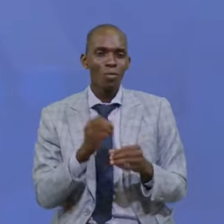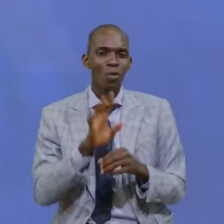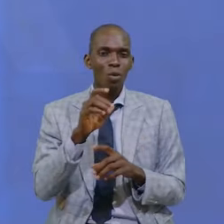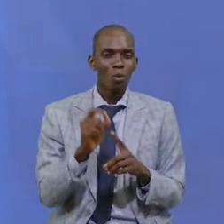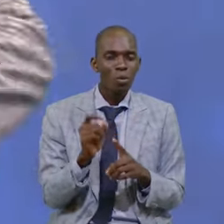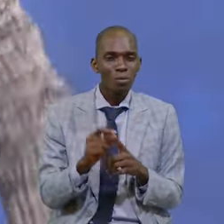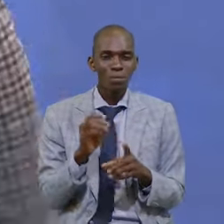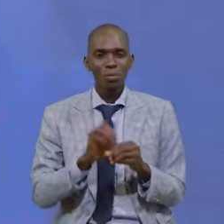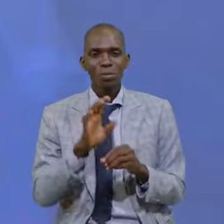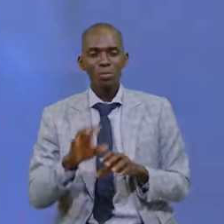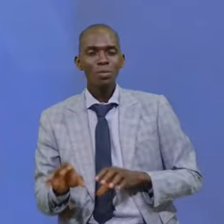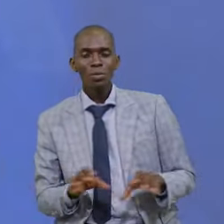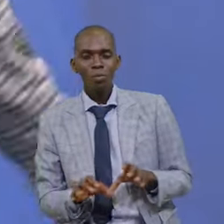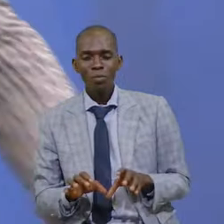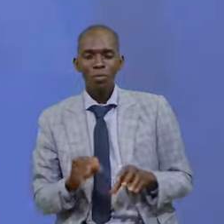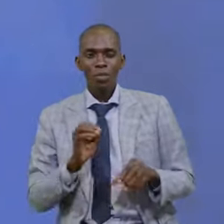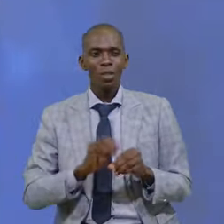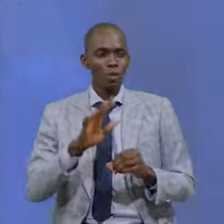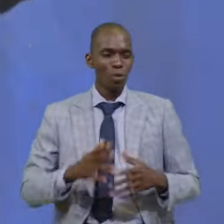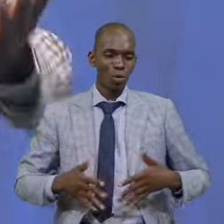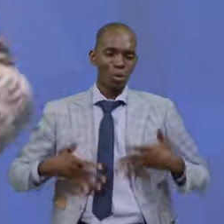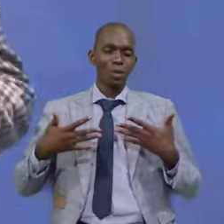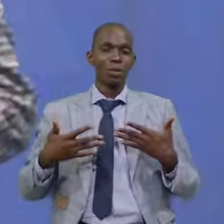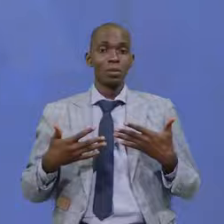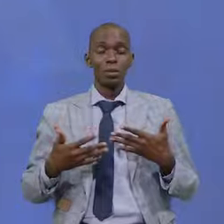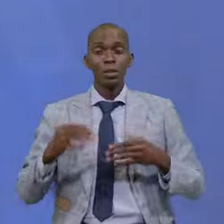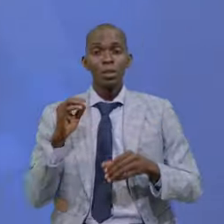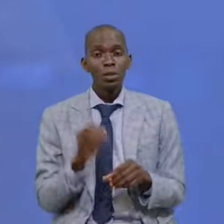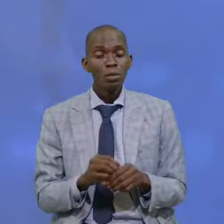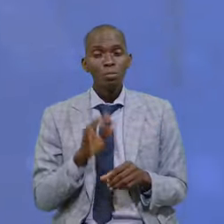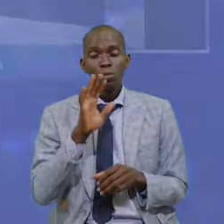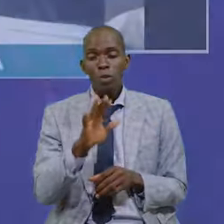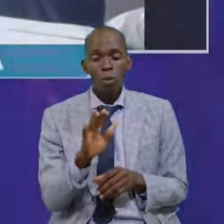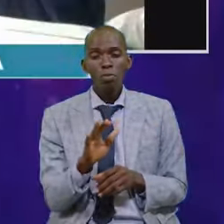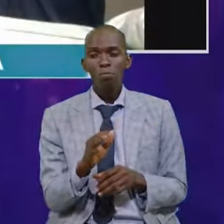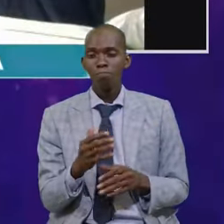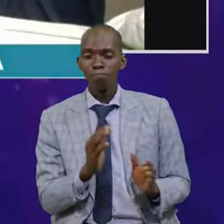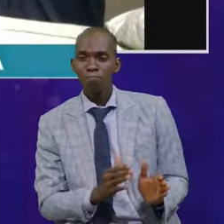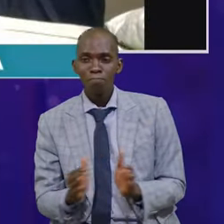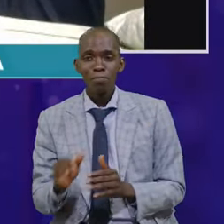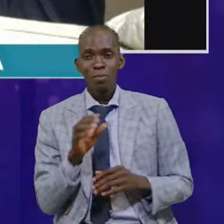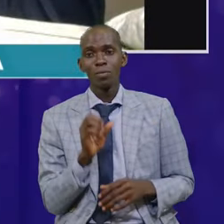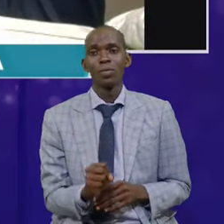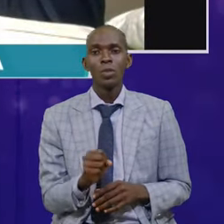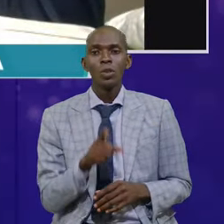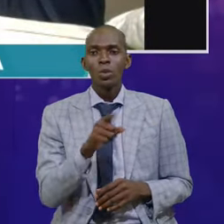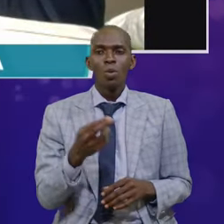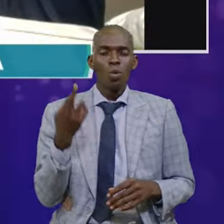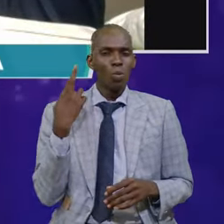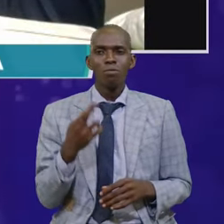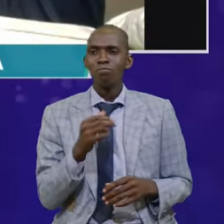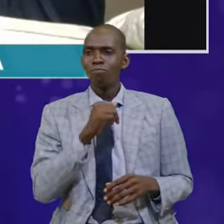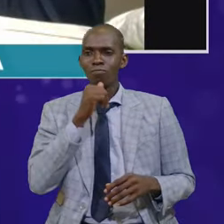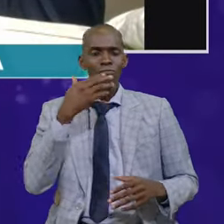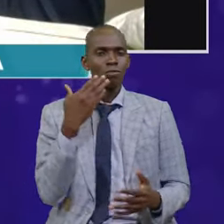action, in your lifestyle, in your proposals, in your plans. You are mean. That a